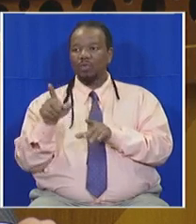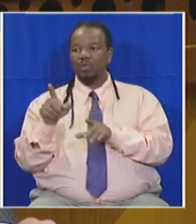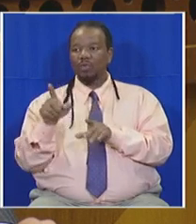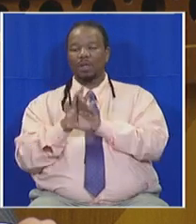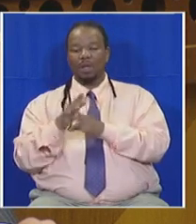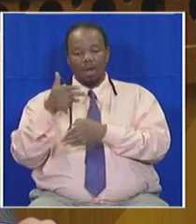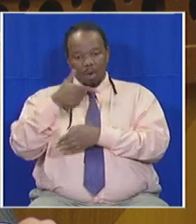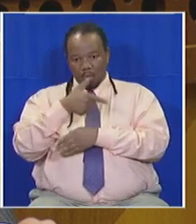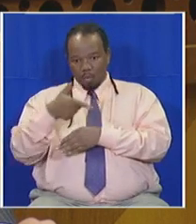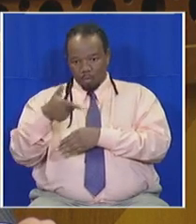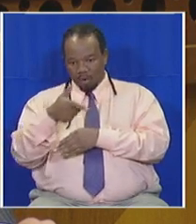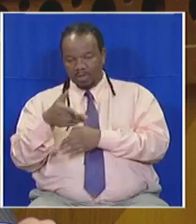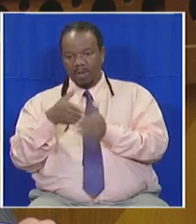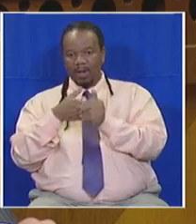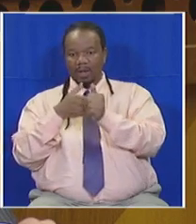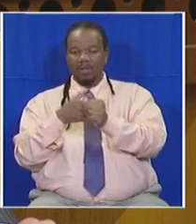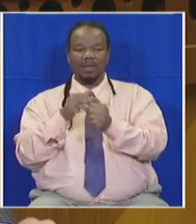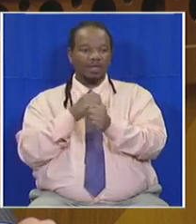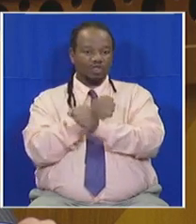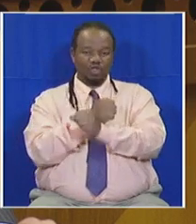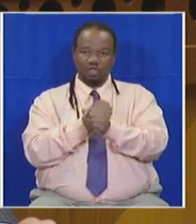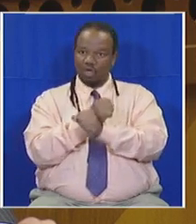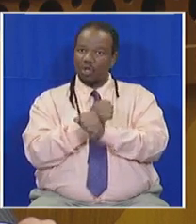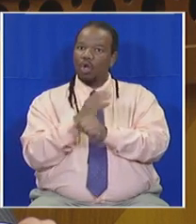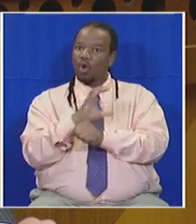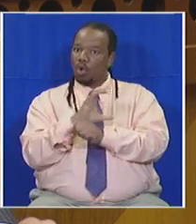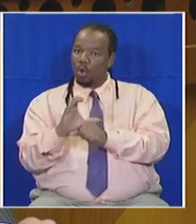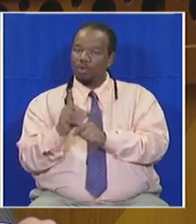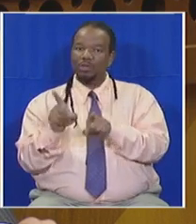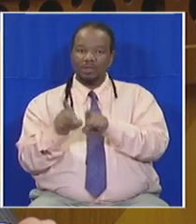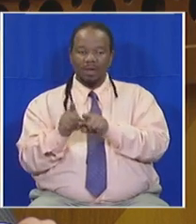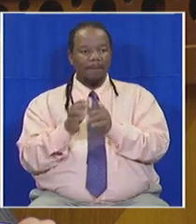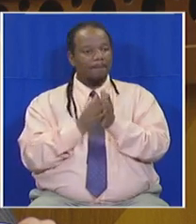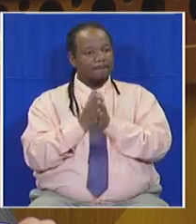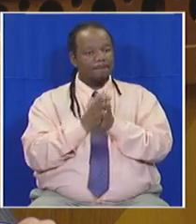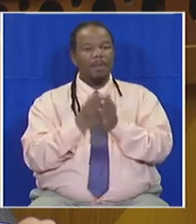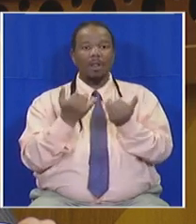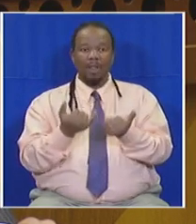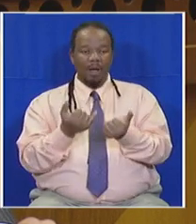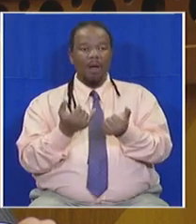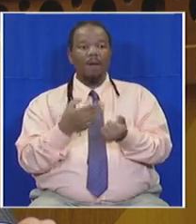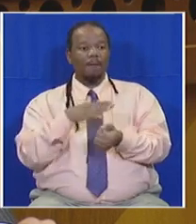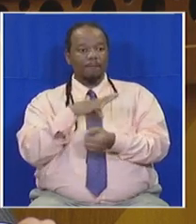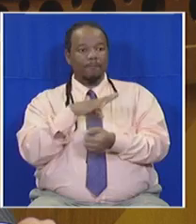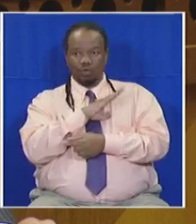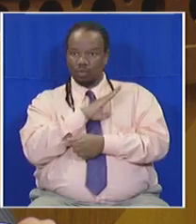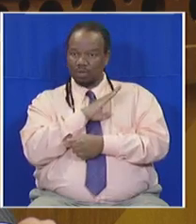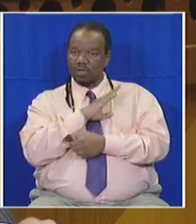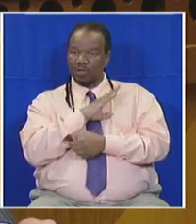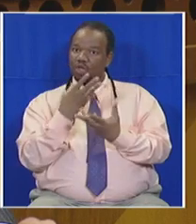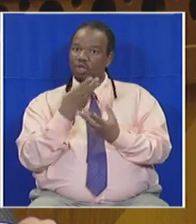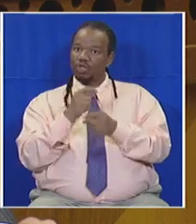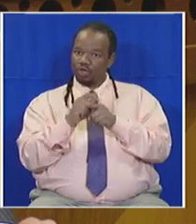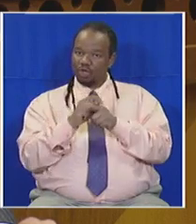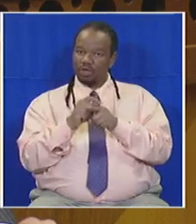leadership, and hand skills engineering training courses that also motivated him to do security training. He exited the program after